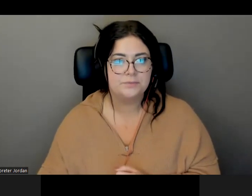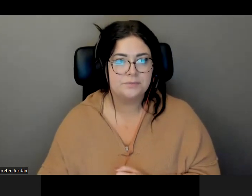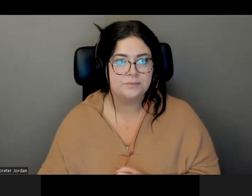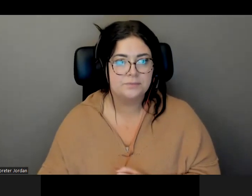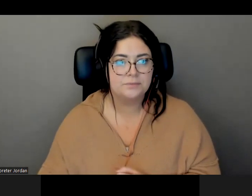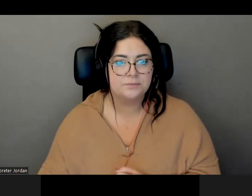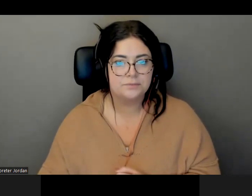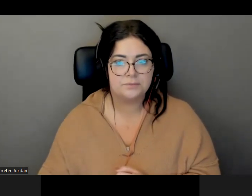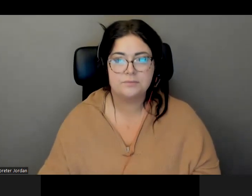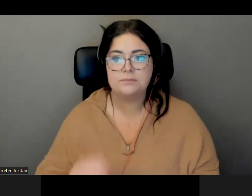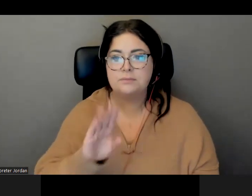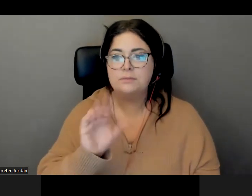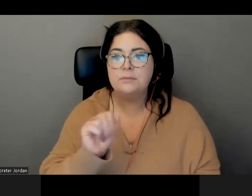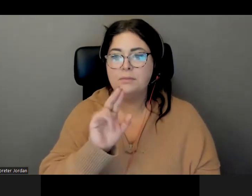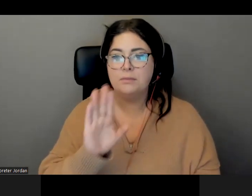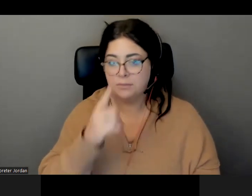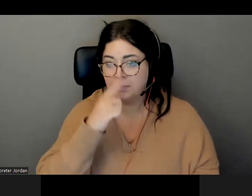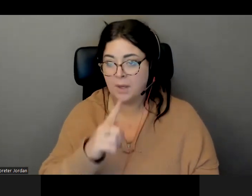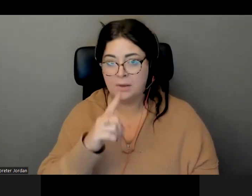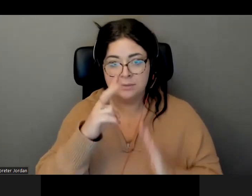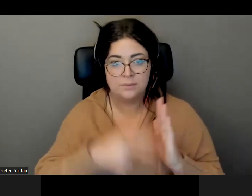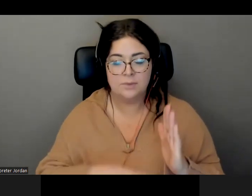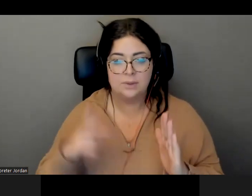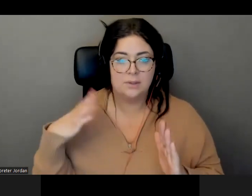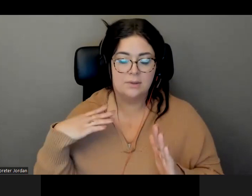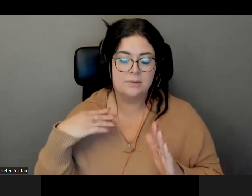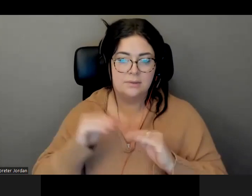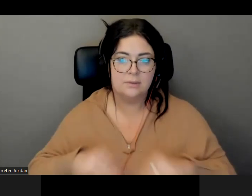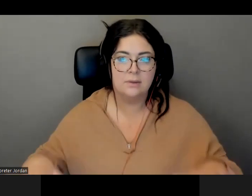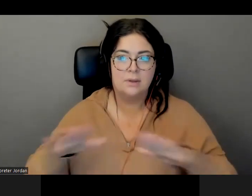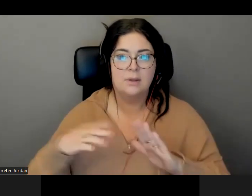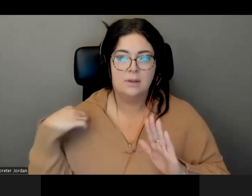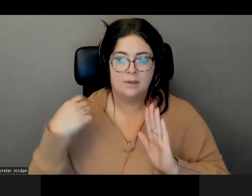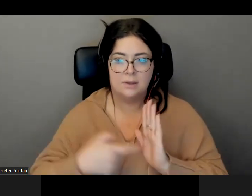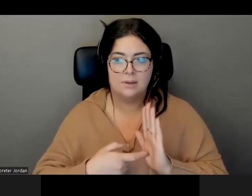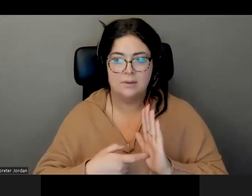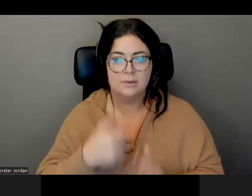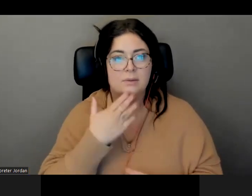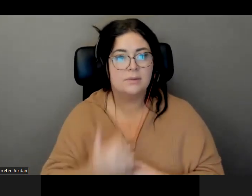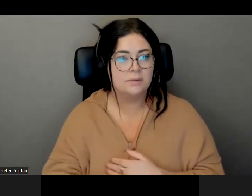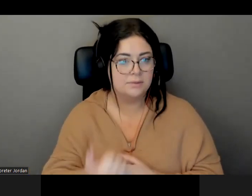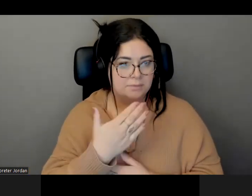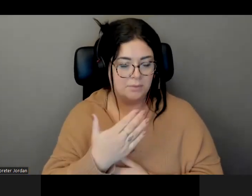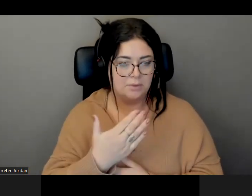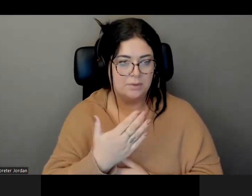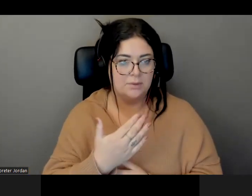Barb, can you go ahead and read the land acknowledgement, please? Good morning. We